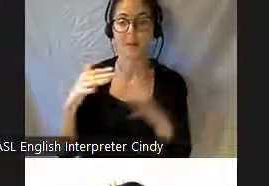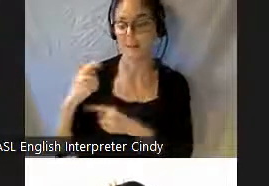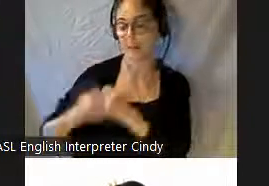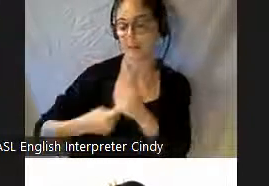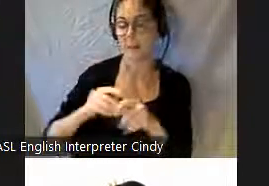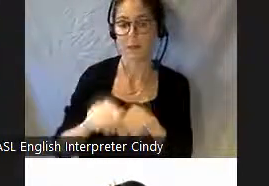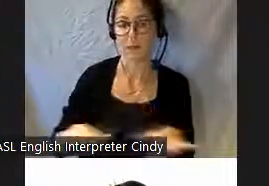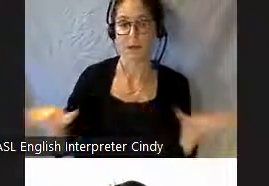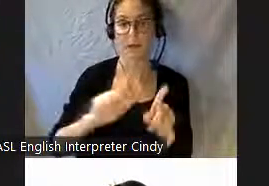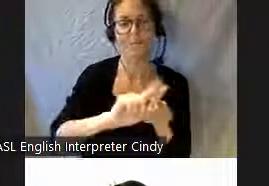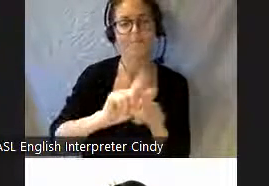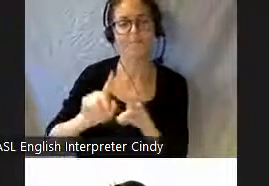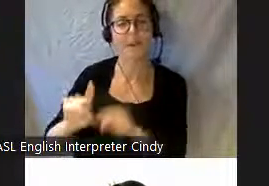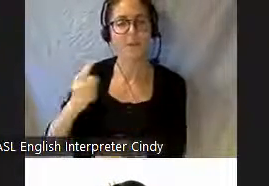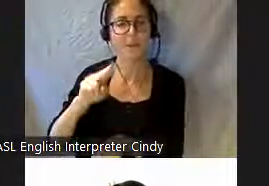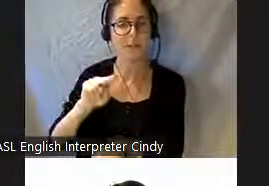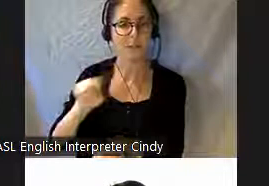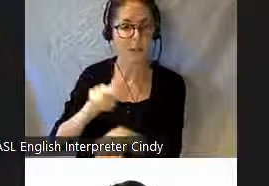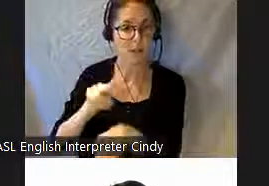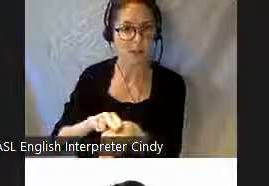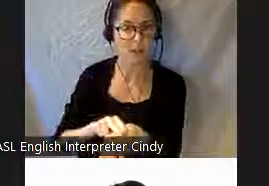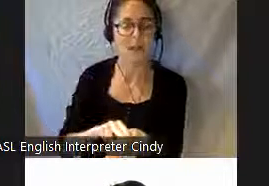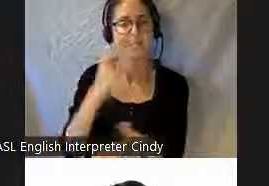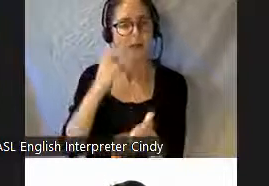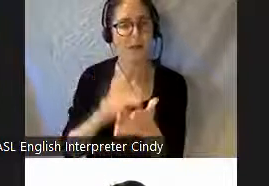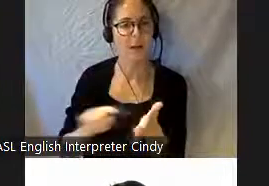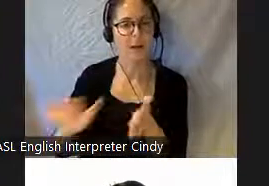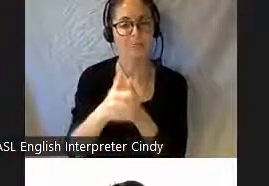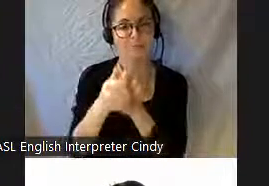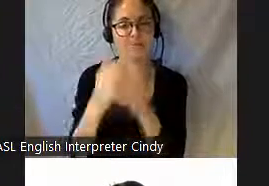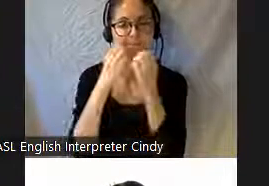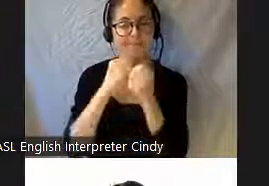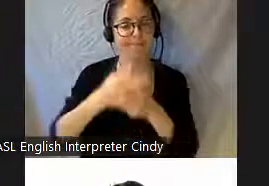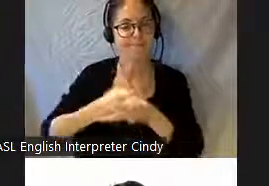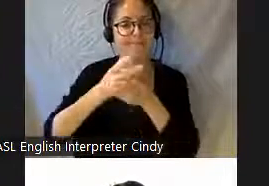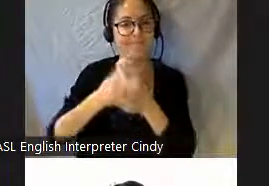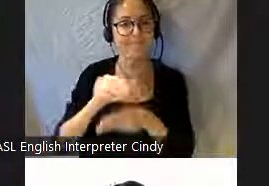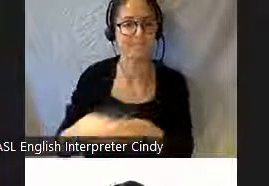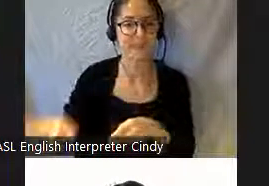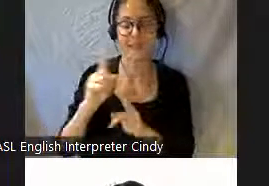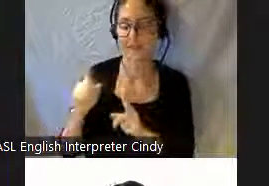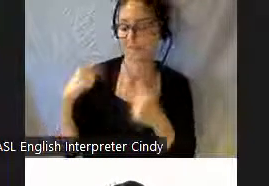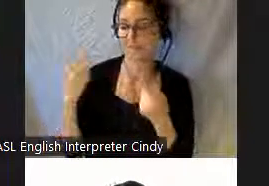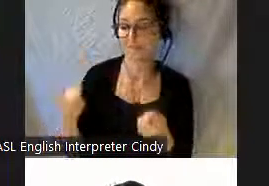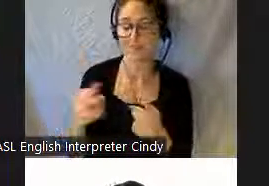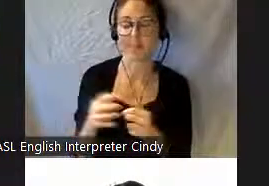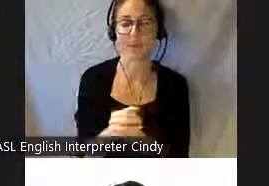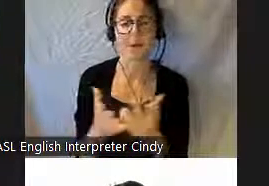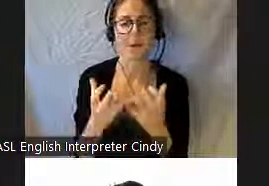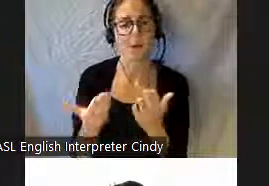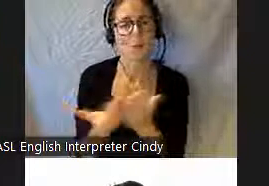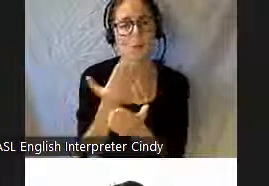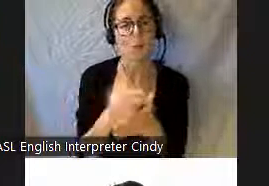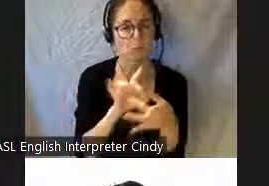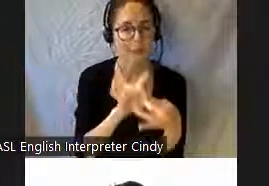First Nations and acknowledge their stewardship of this land throughout the ages. We seek a new relationship